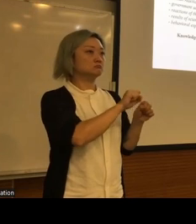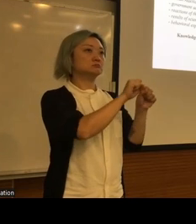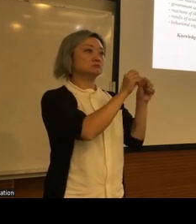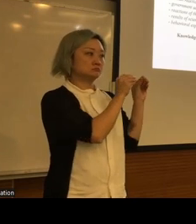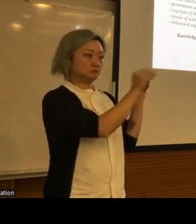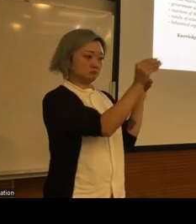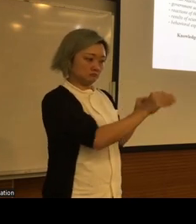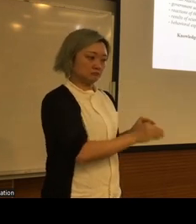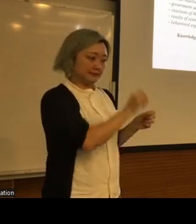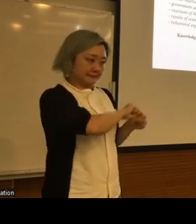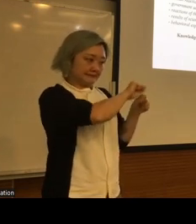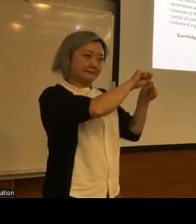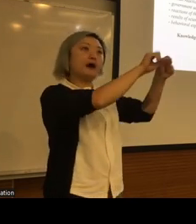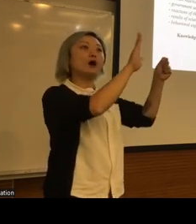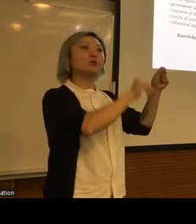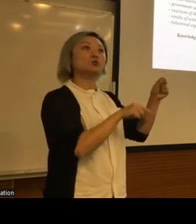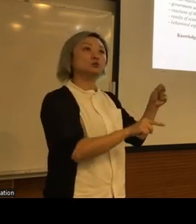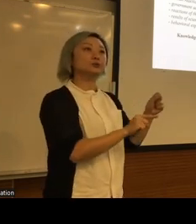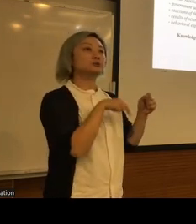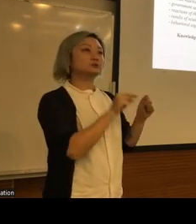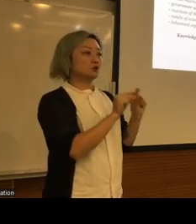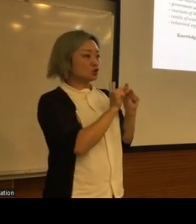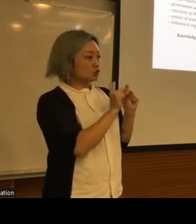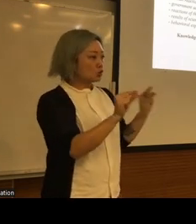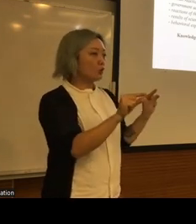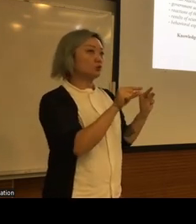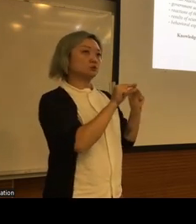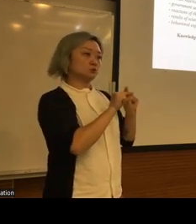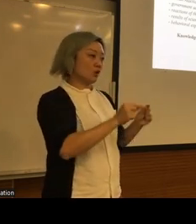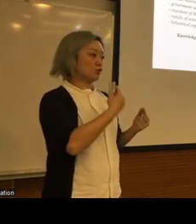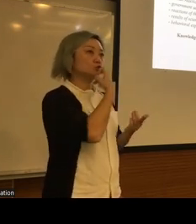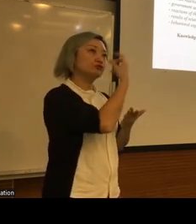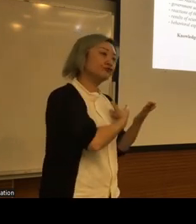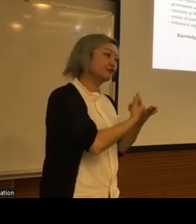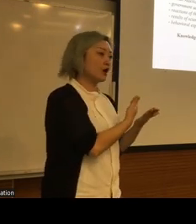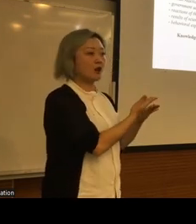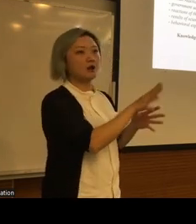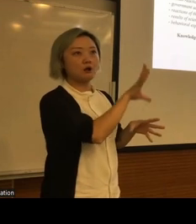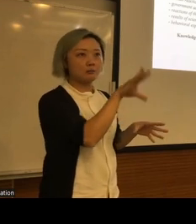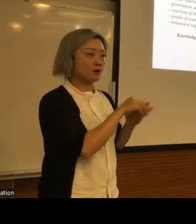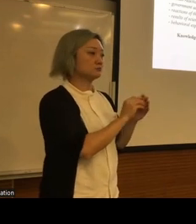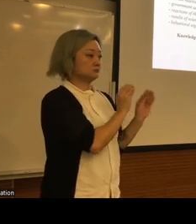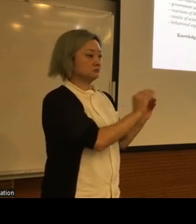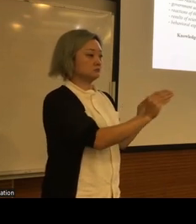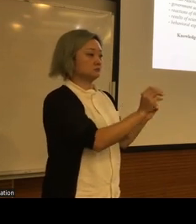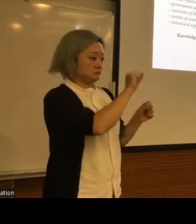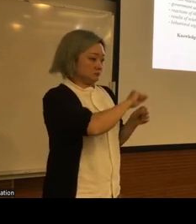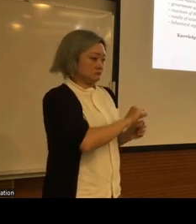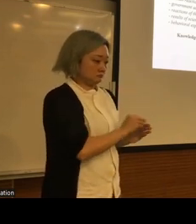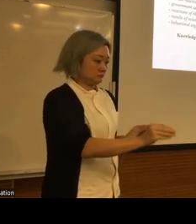Lexical units, phraseological units, that is clauses, sentences, etc., formulaic language with